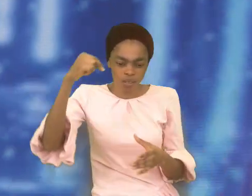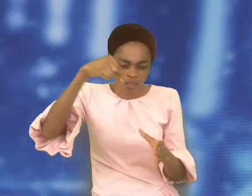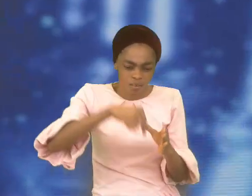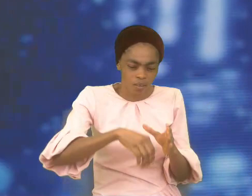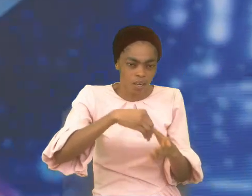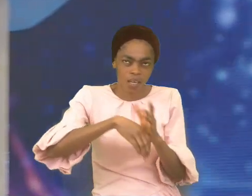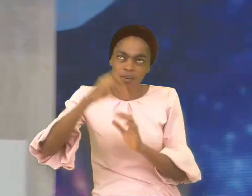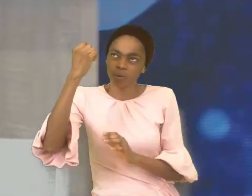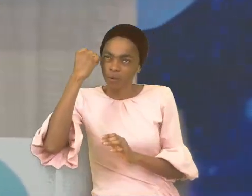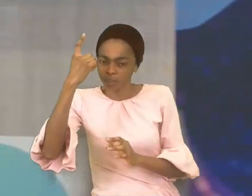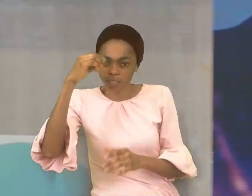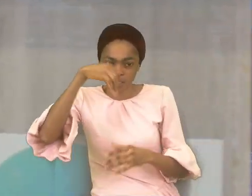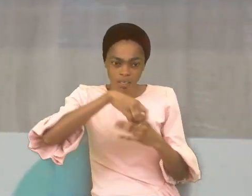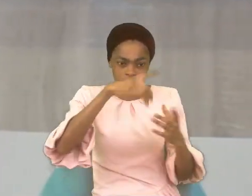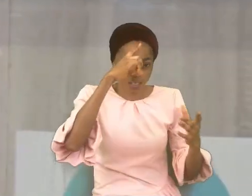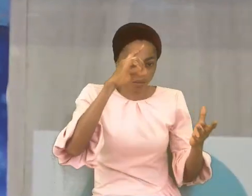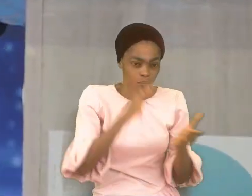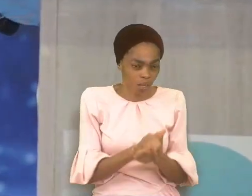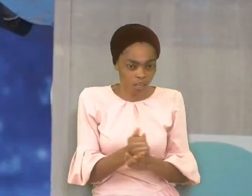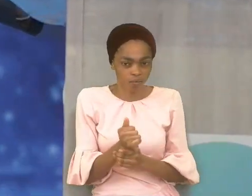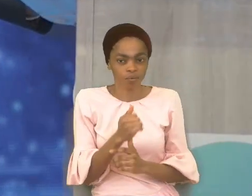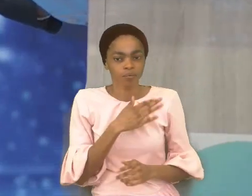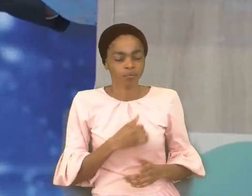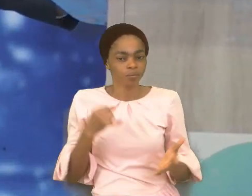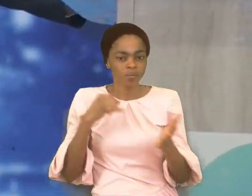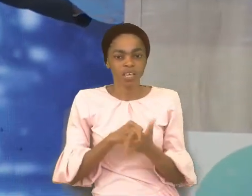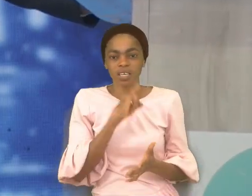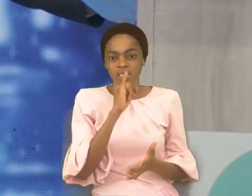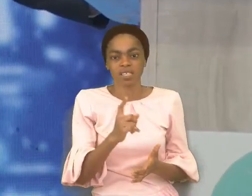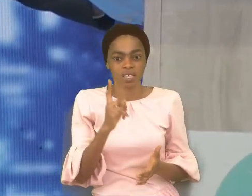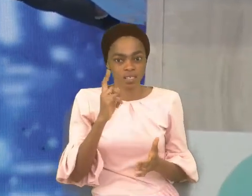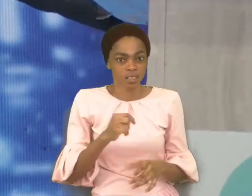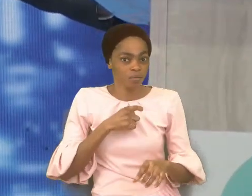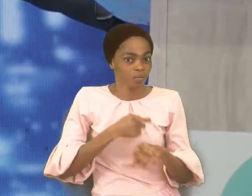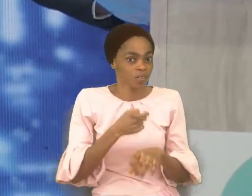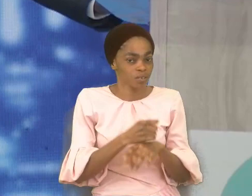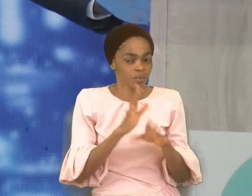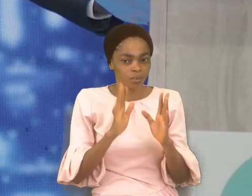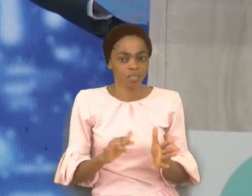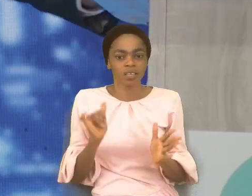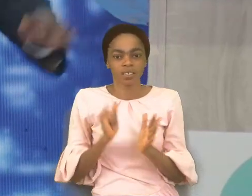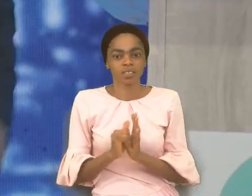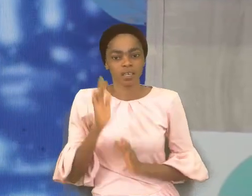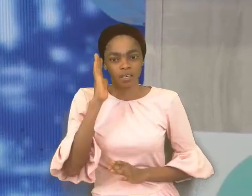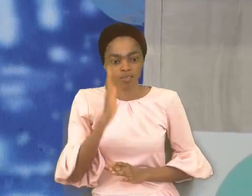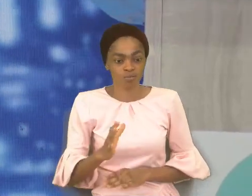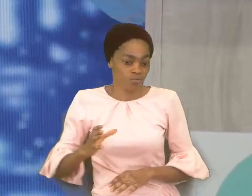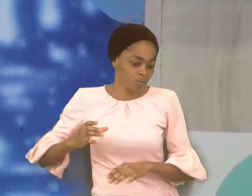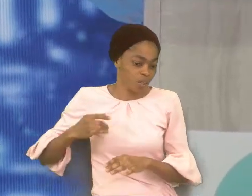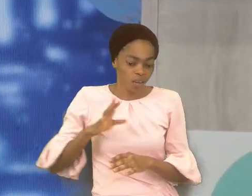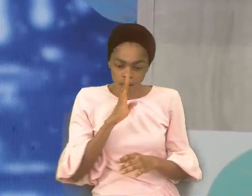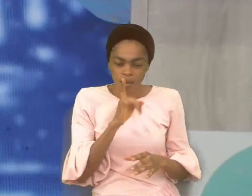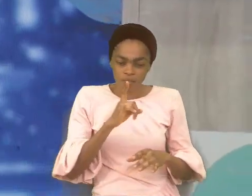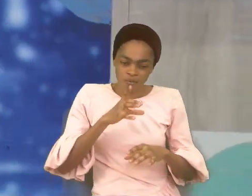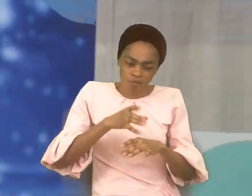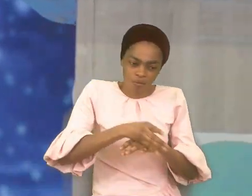the persecutor that will be compelled by your faith that you have the right